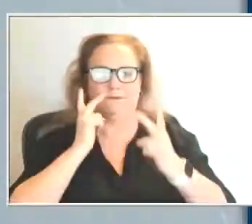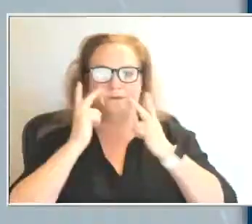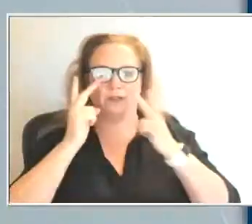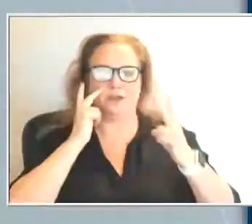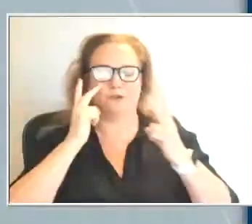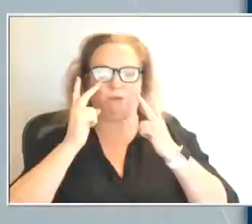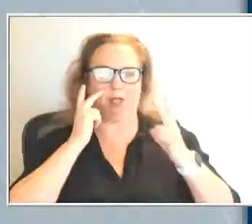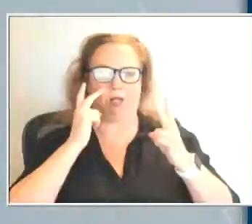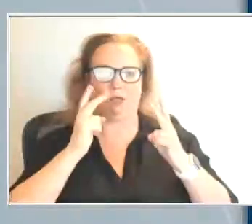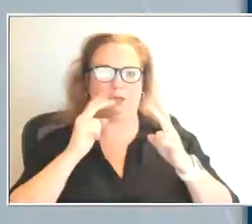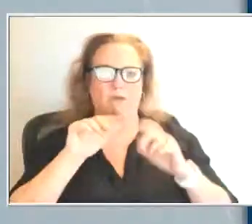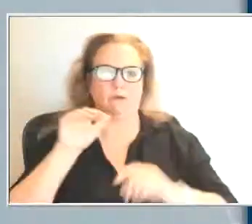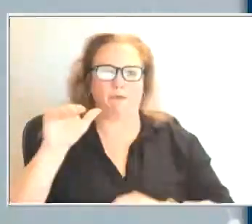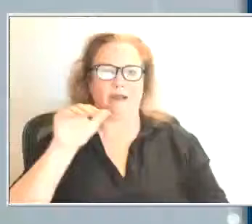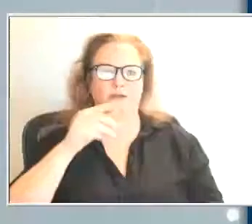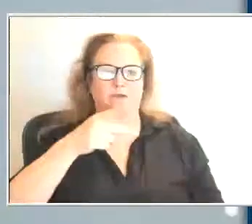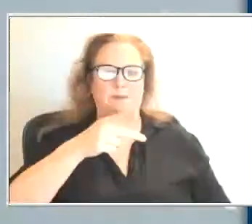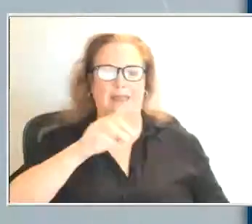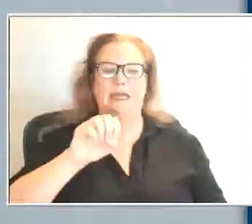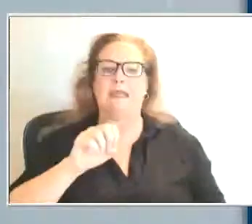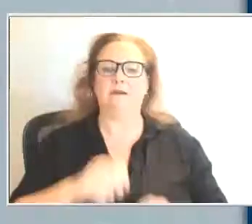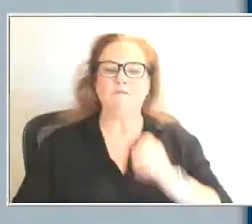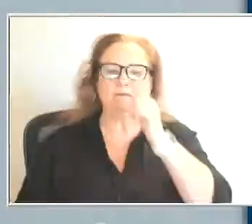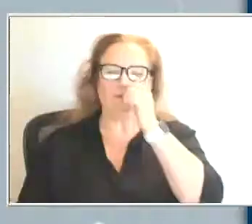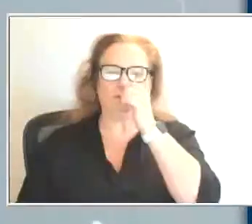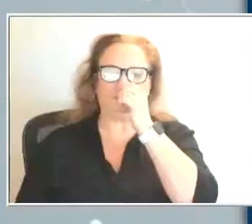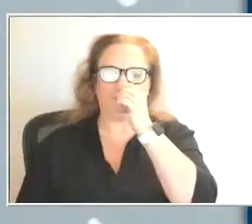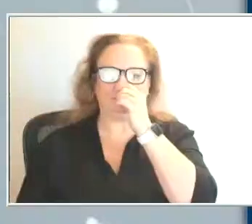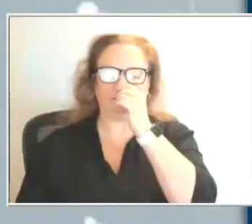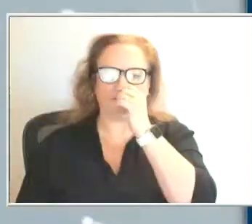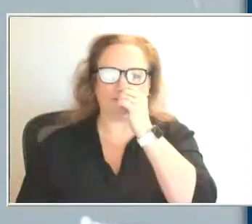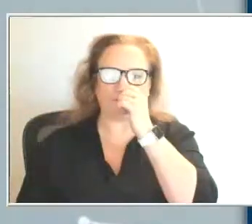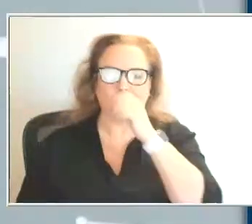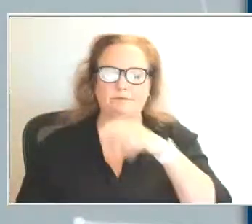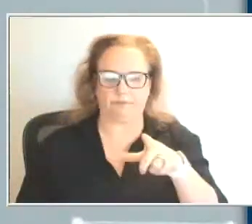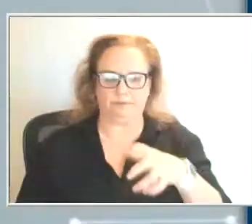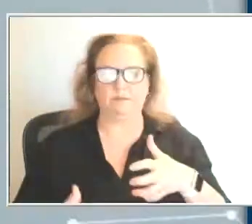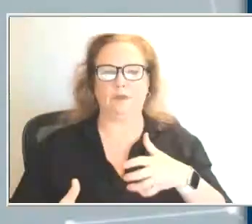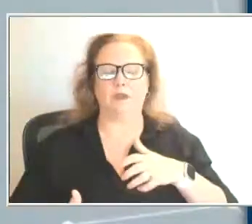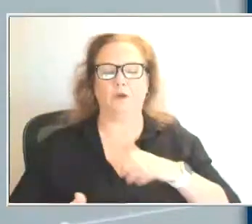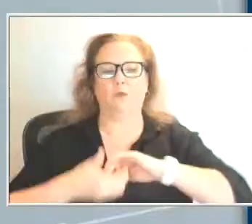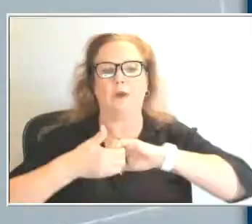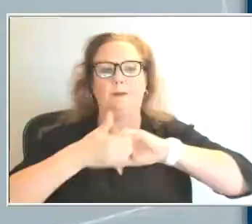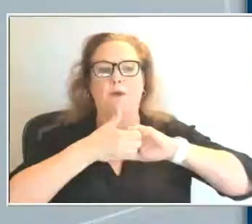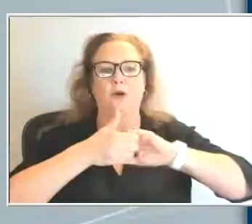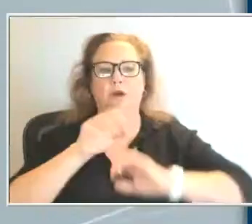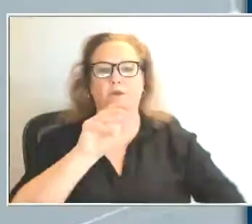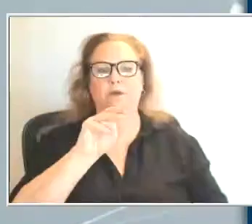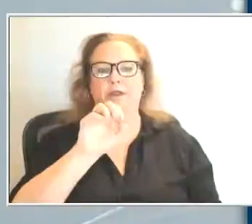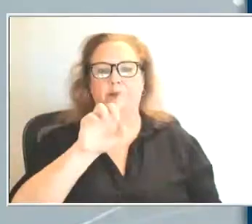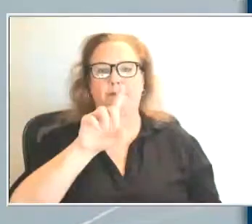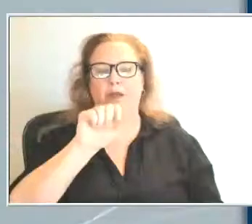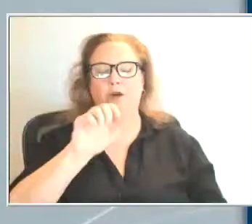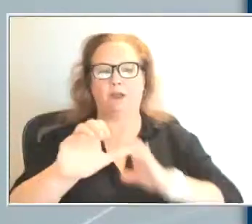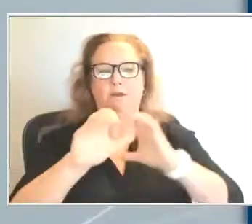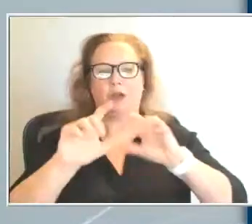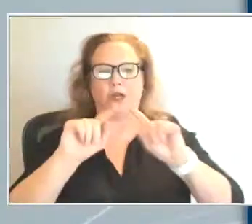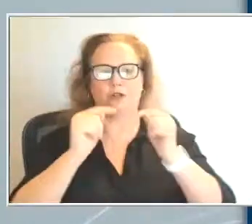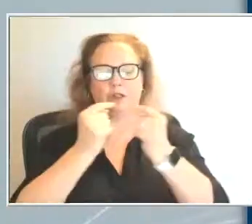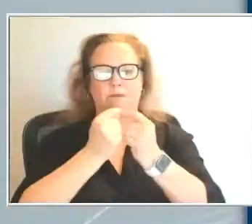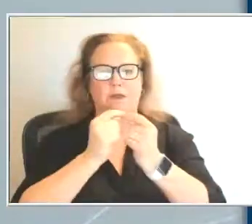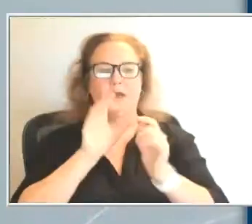practices in PPE. Tell us a little bit about that idea. Yeah, so we partnered with the media and communication teams to do a photo